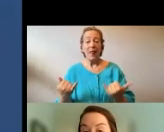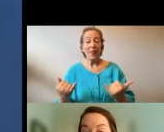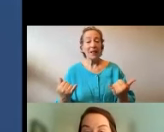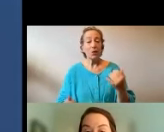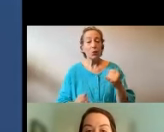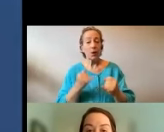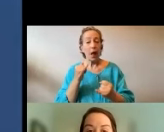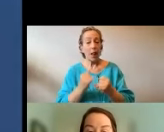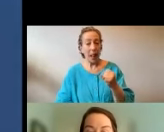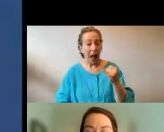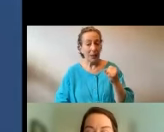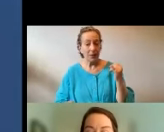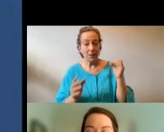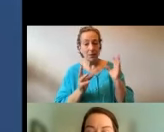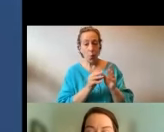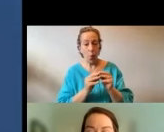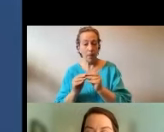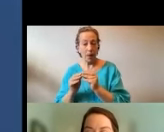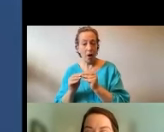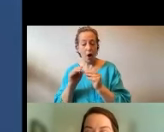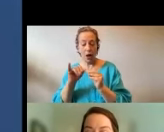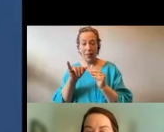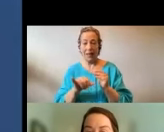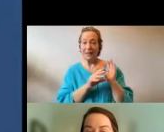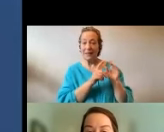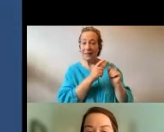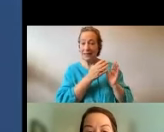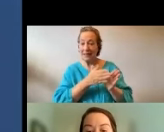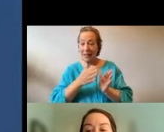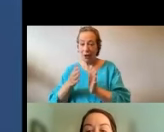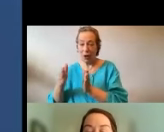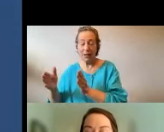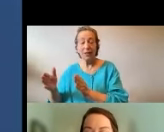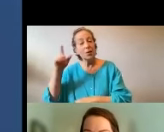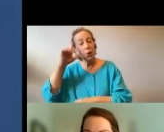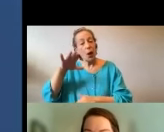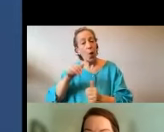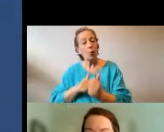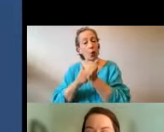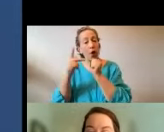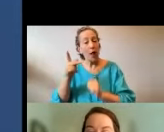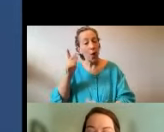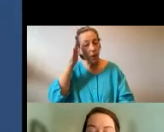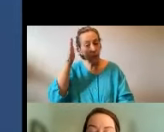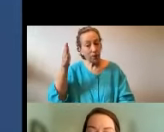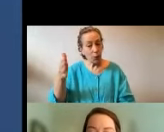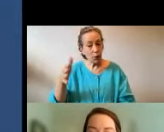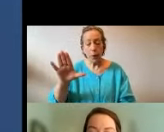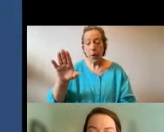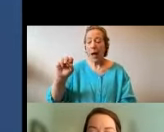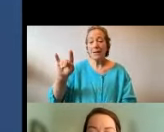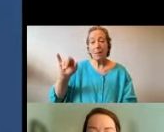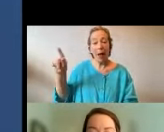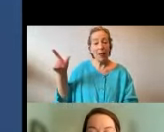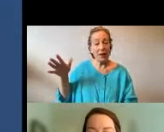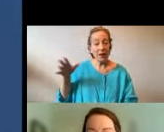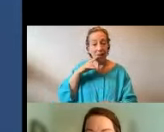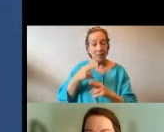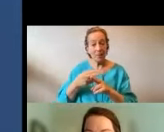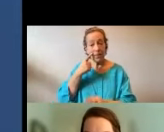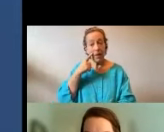webinar in this particular series. We hope to do a follow-up in the future. As Bethany mentioned, on the National Center for Medical